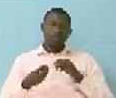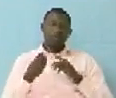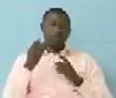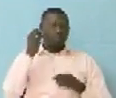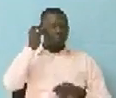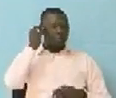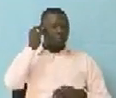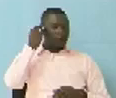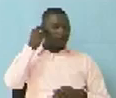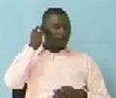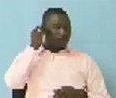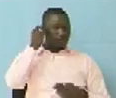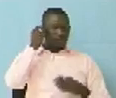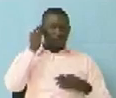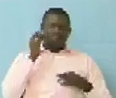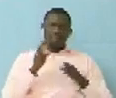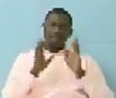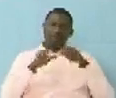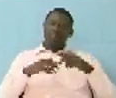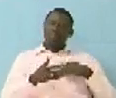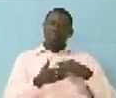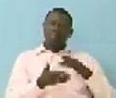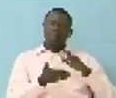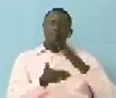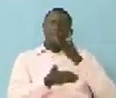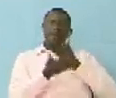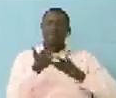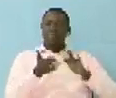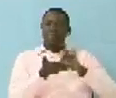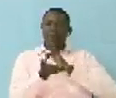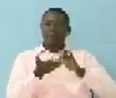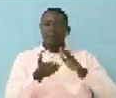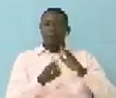leaving him almost half naked before the panel.